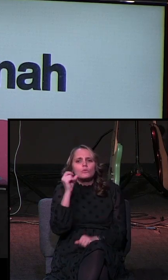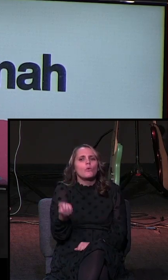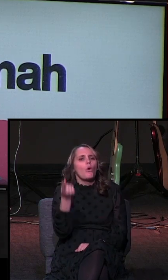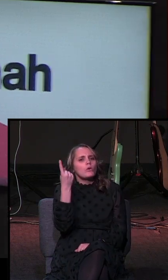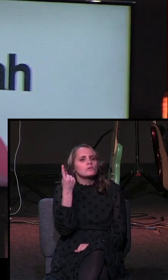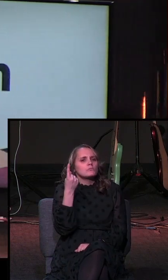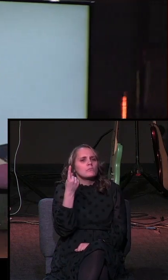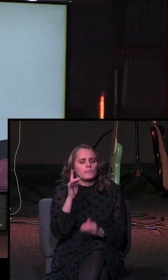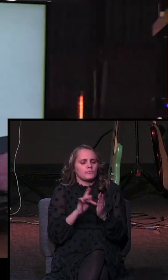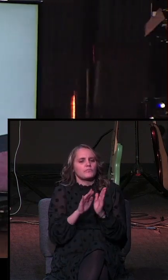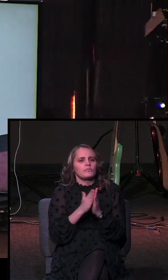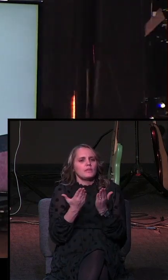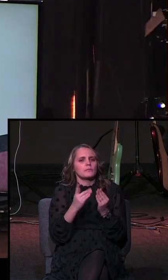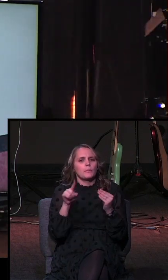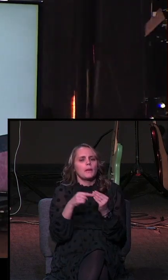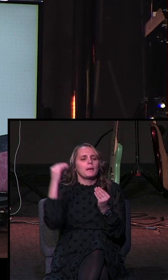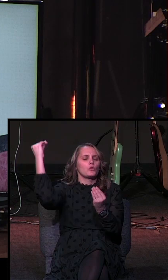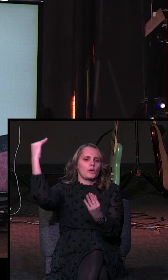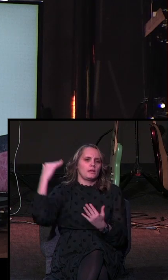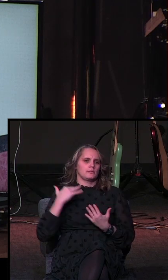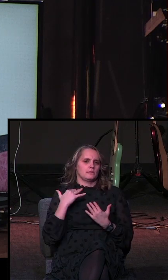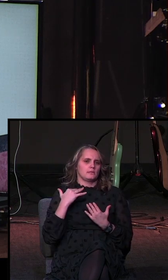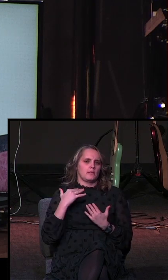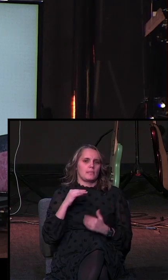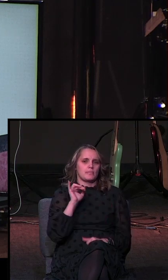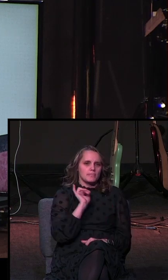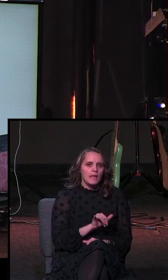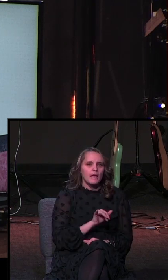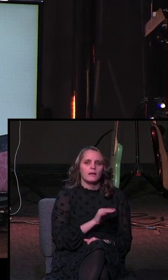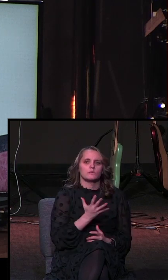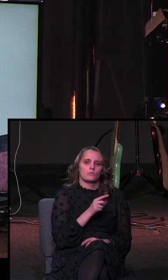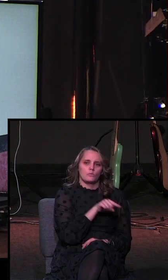gospel of grace. That's where Jonah's at.